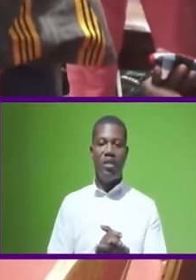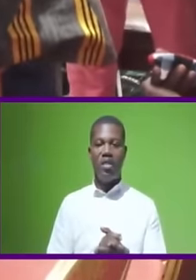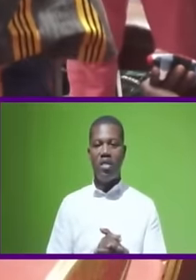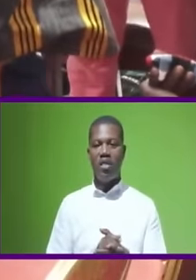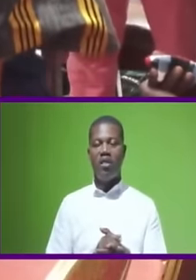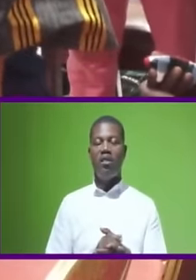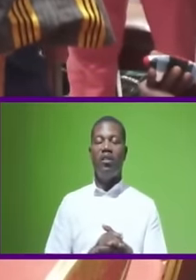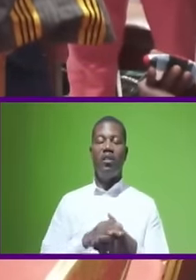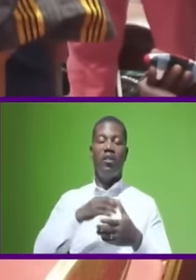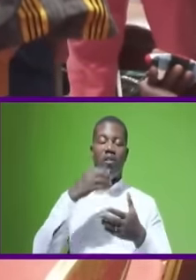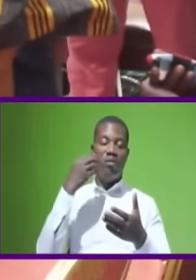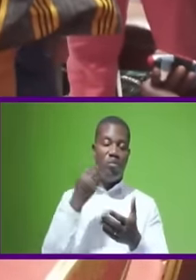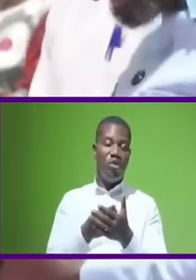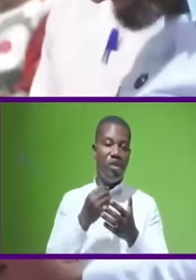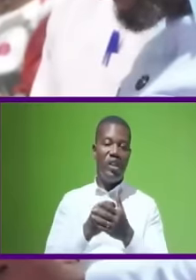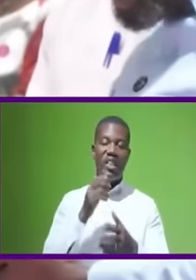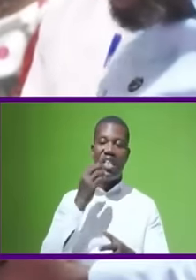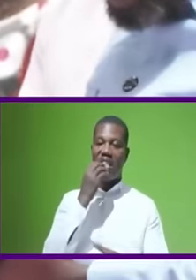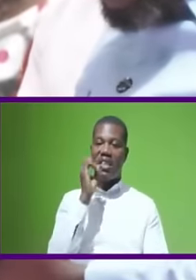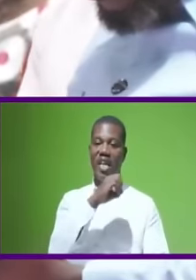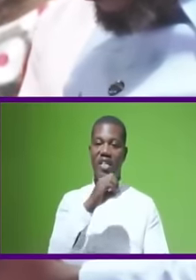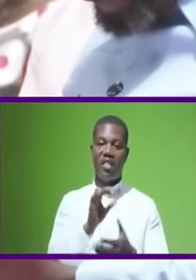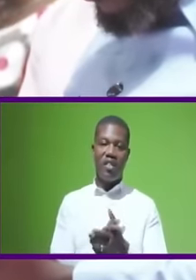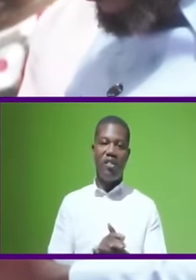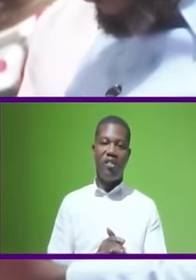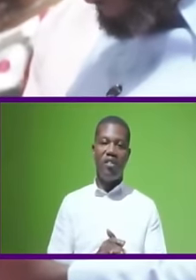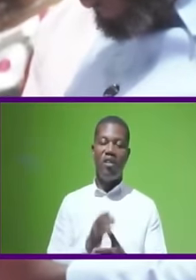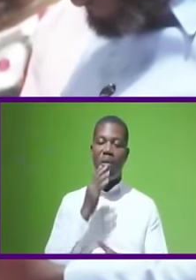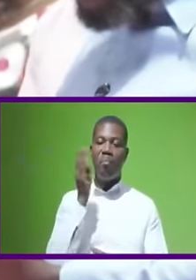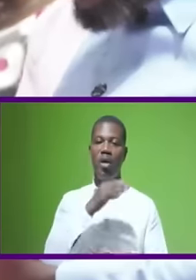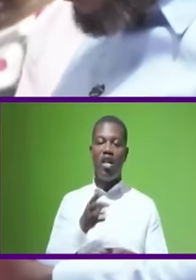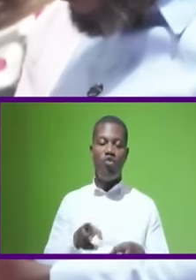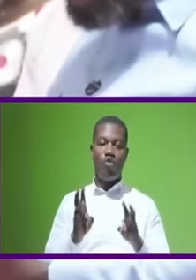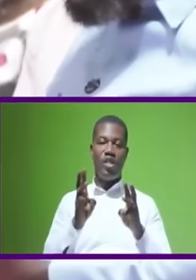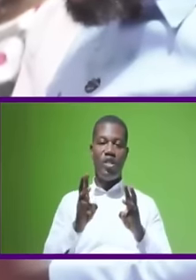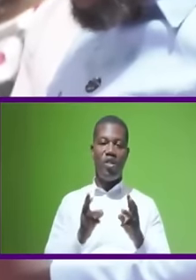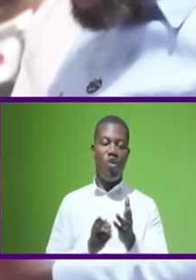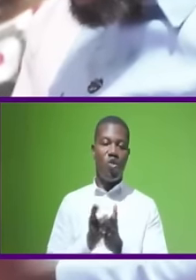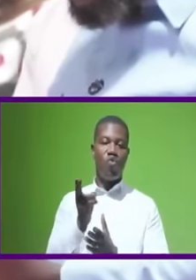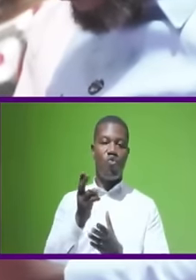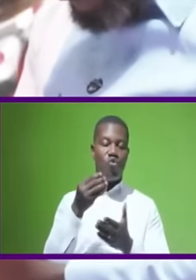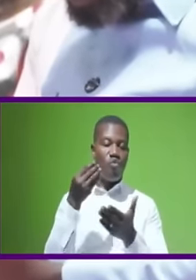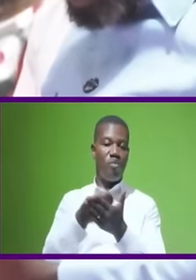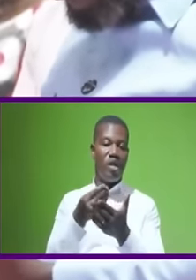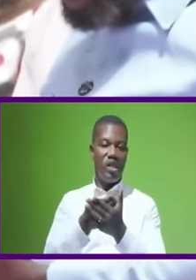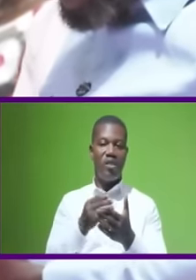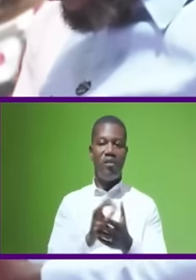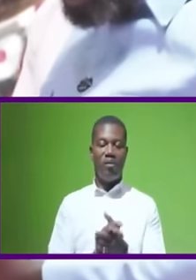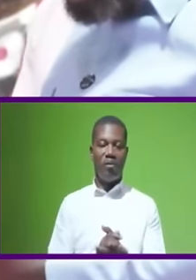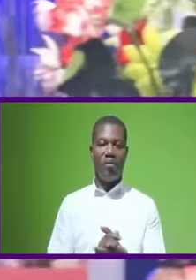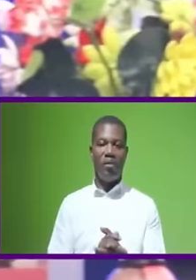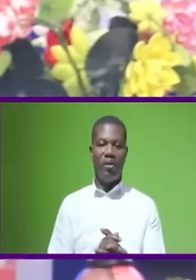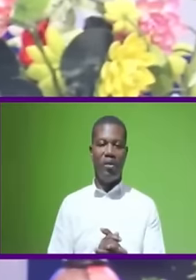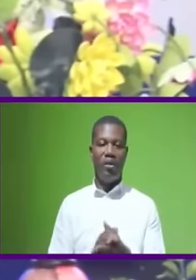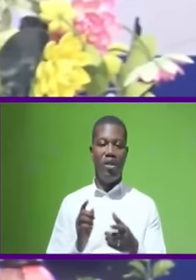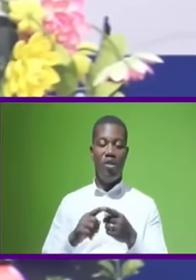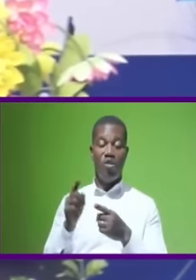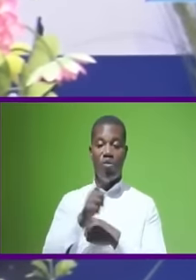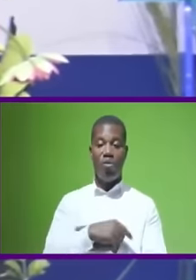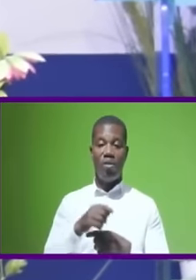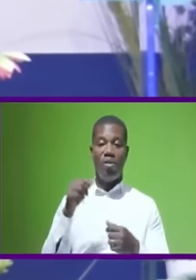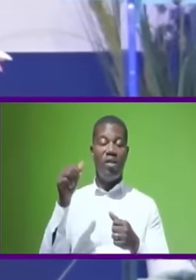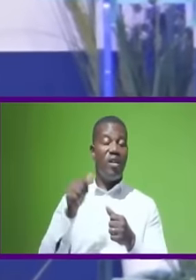Sikasamo and not me. Yes. I can panic. I am Sikasamo. Man, and the Zika